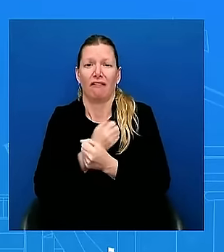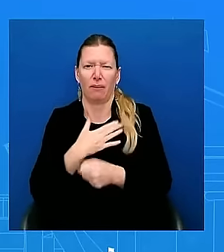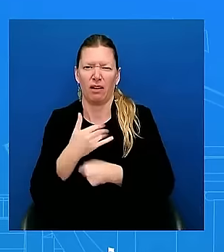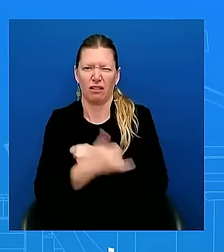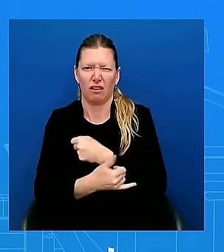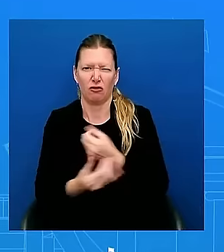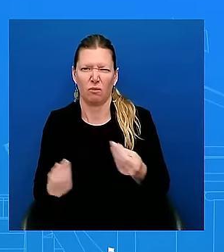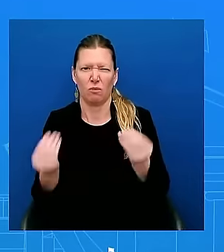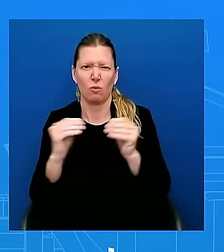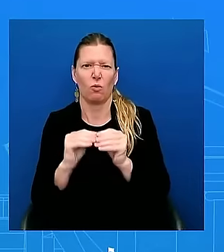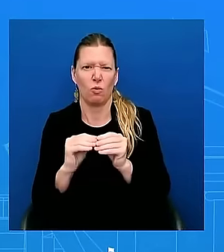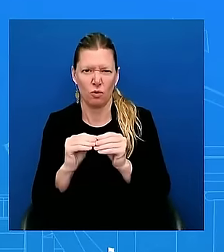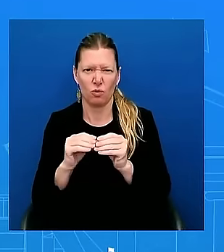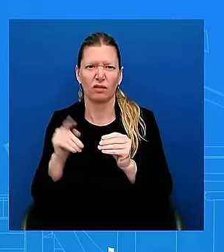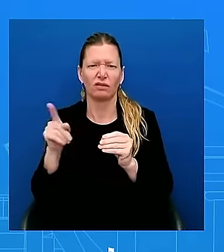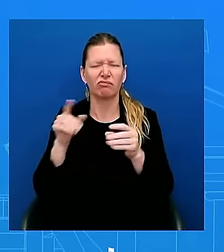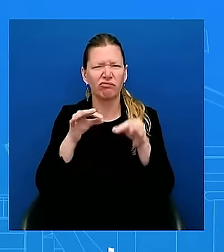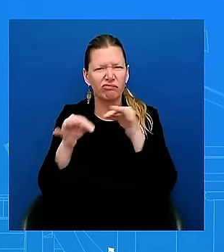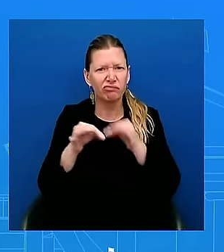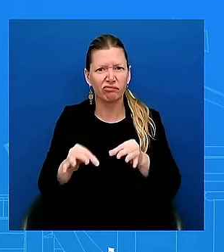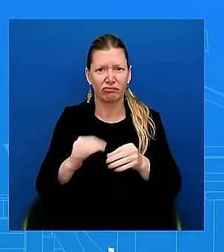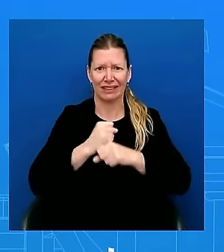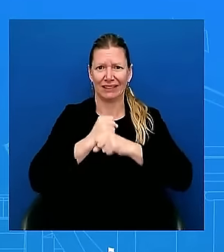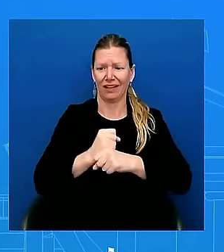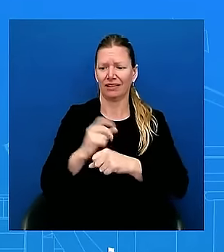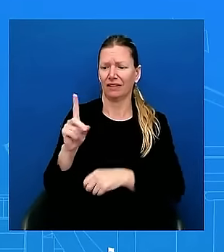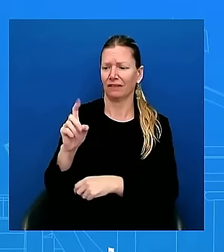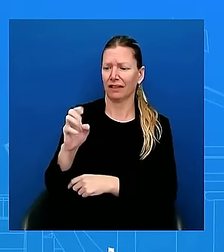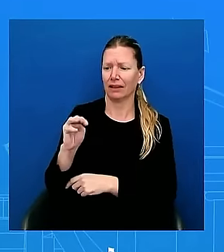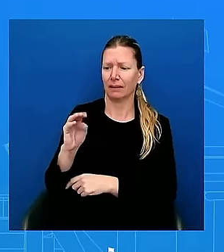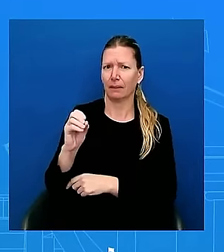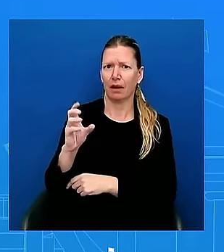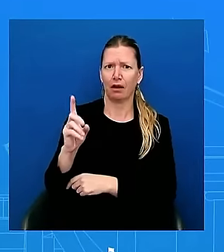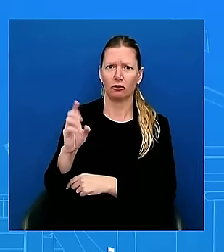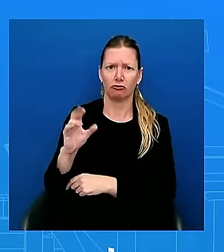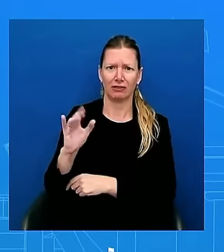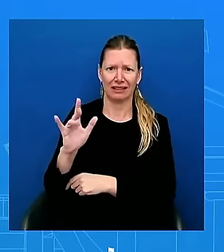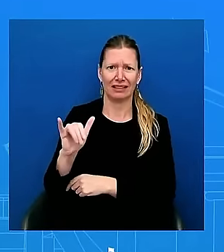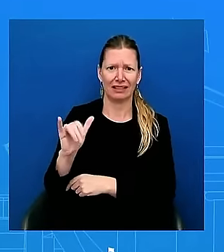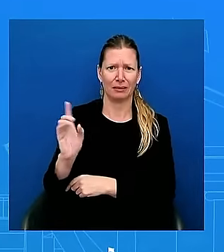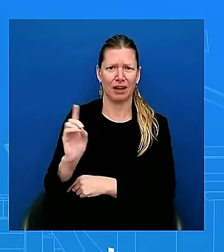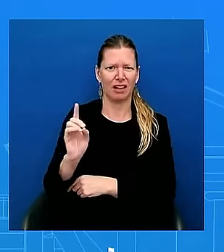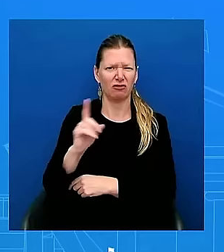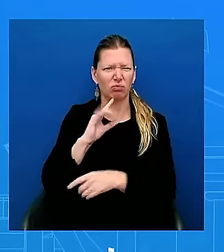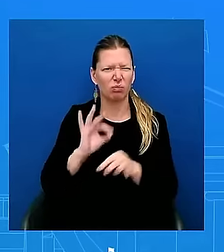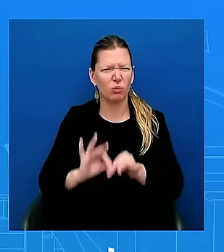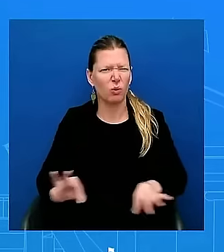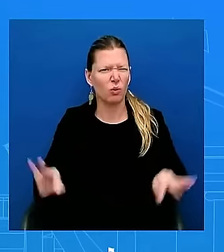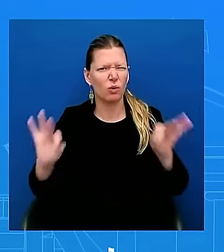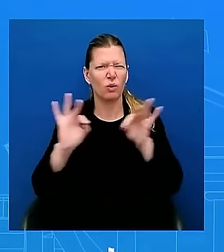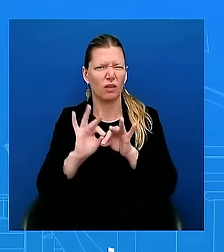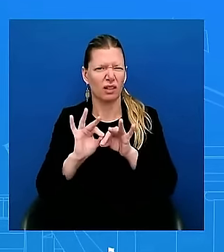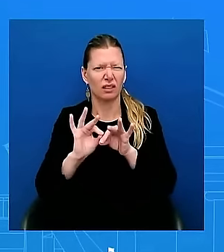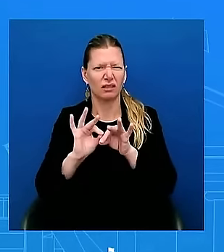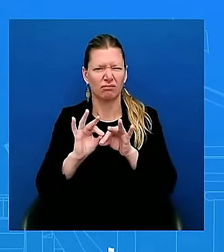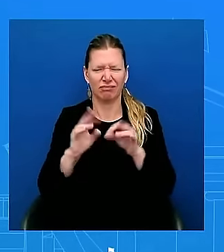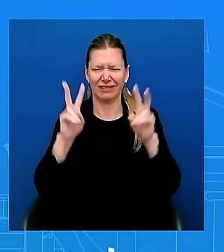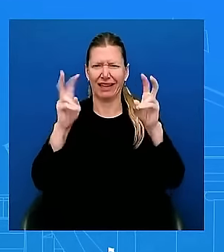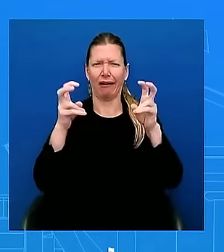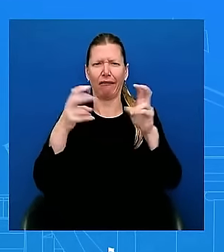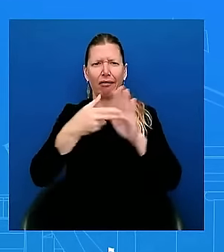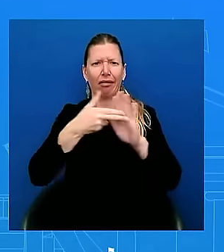find joy in working for the American people. But this sacred task of perfecting our union is not about me.